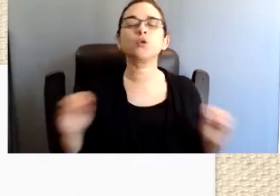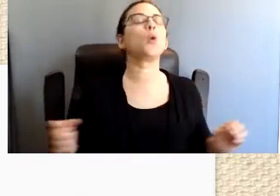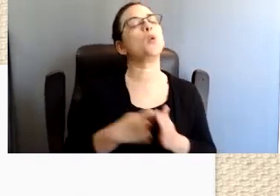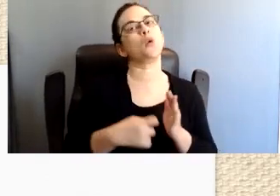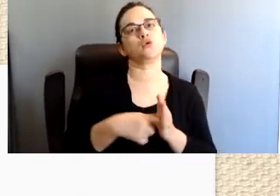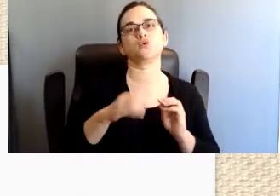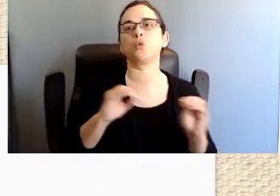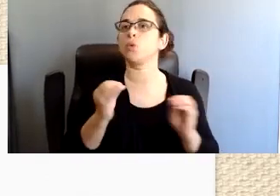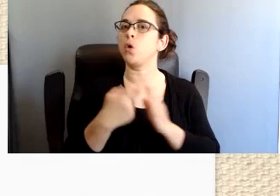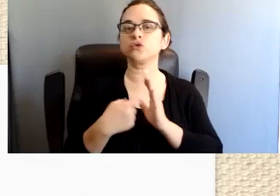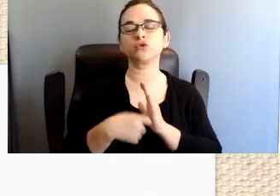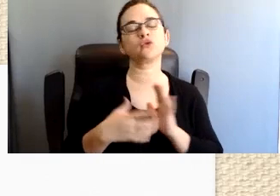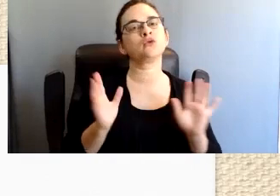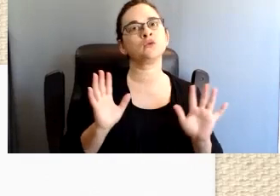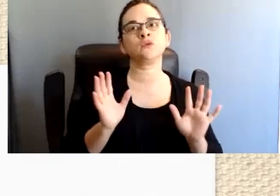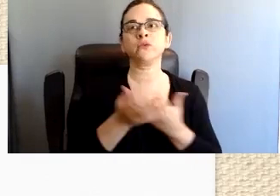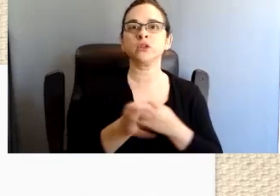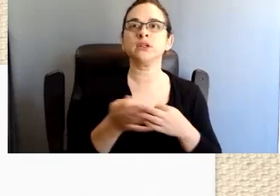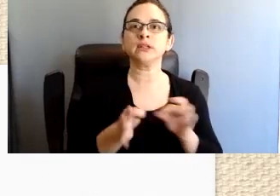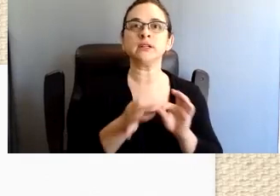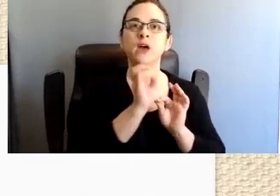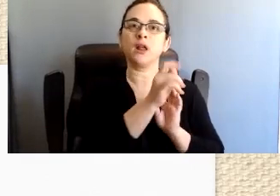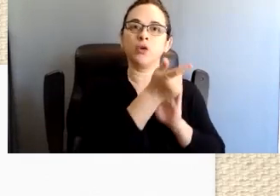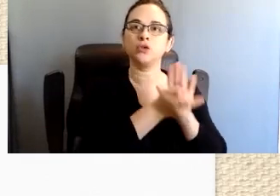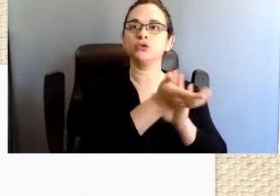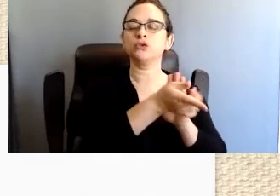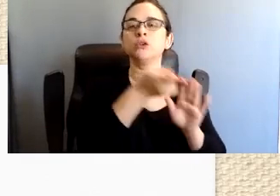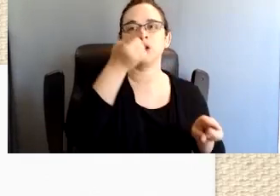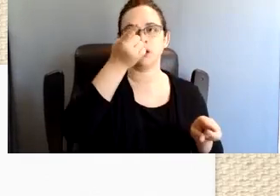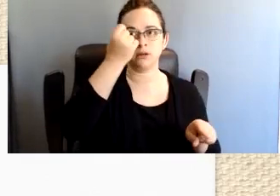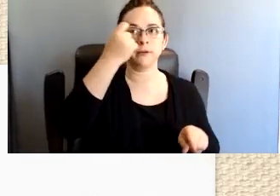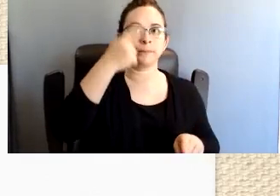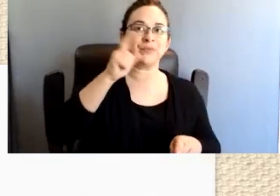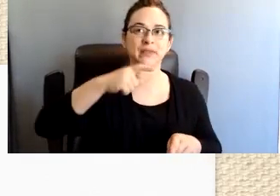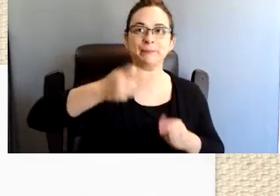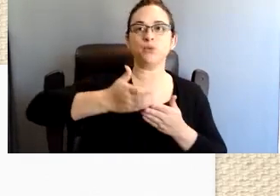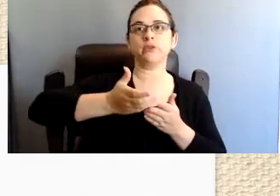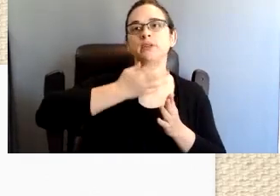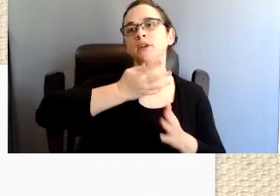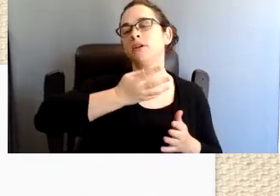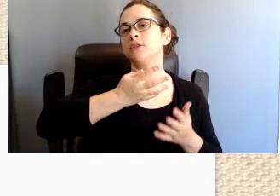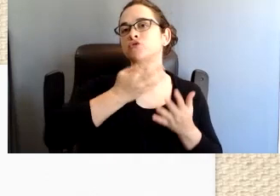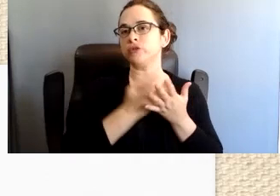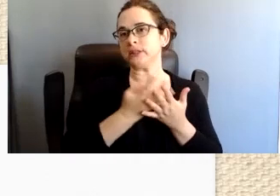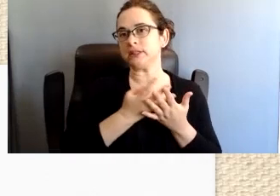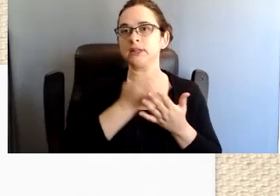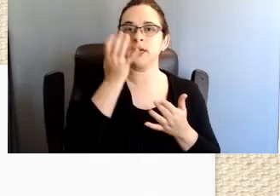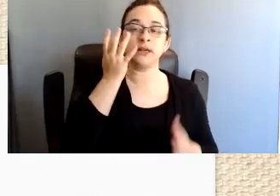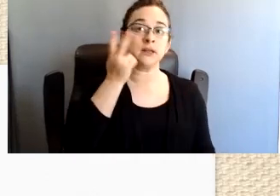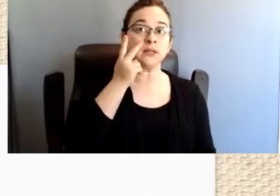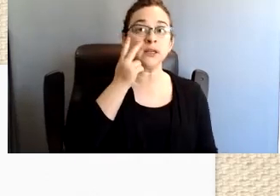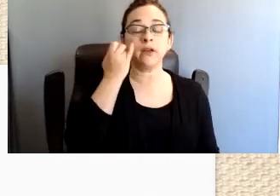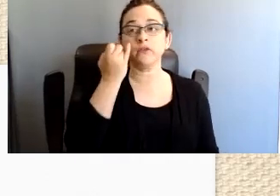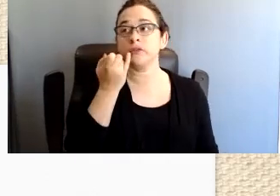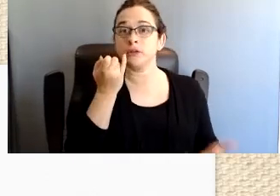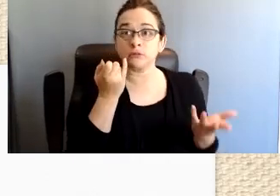of the times they do the attorney, they know that they have to do a pre-screening on them to see if they qualify for any type of immigration